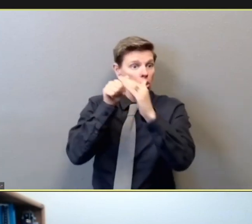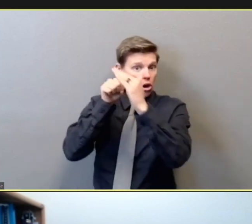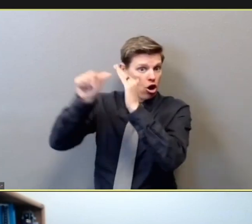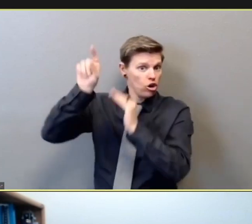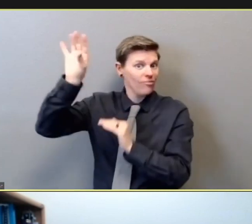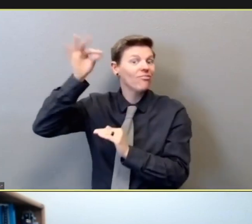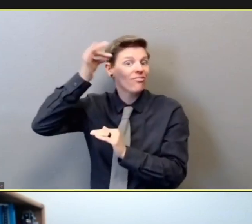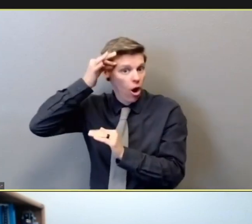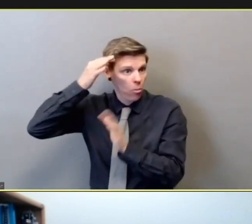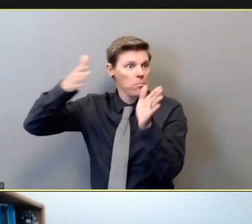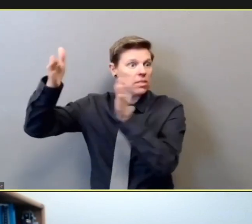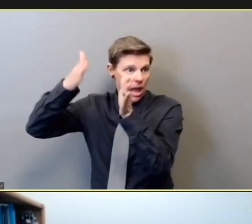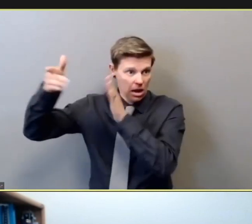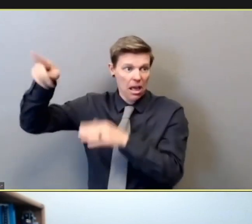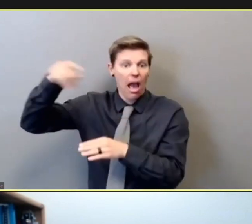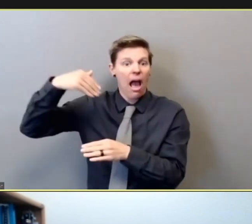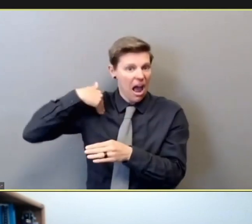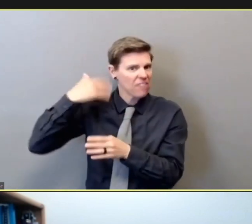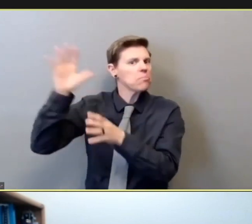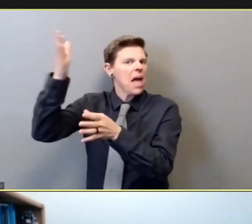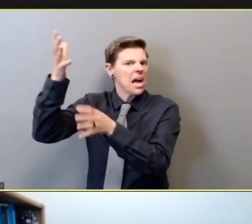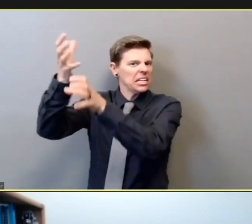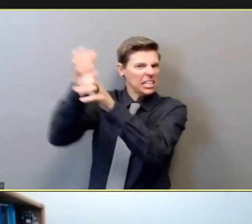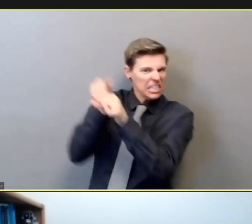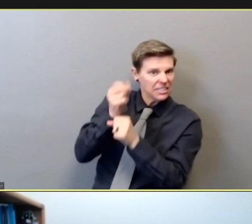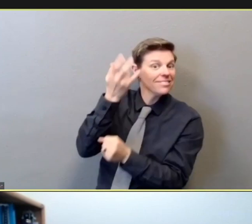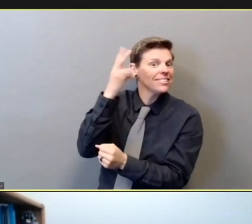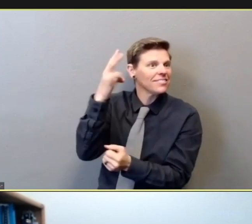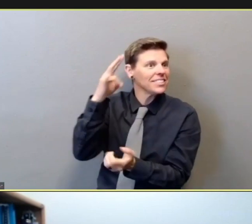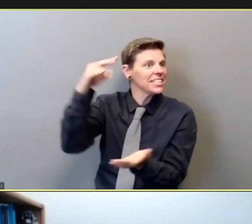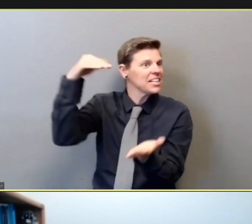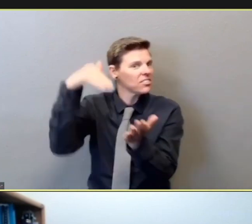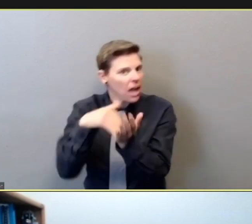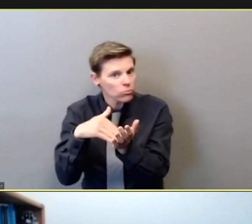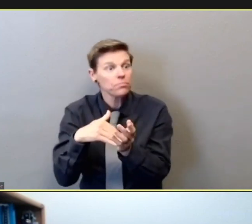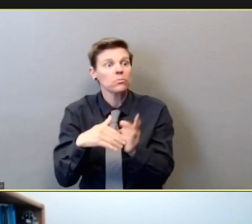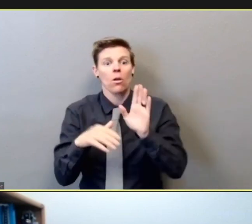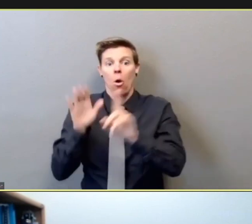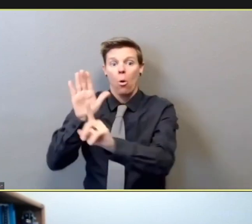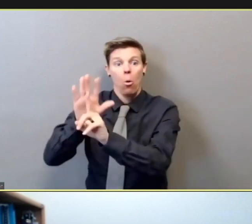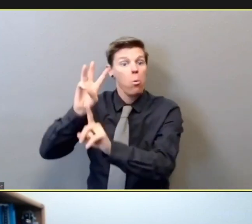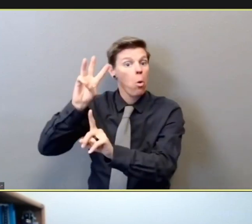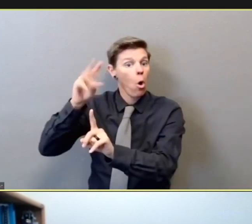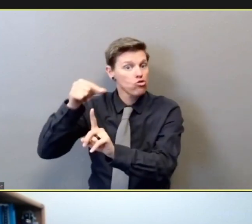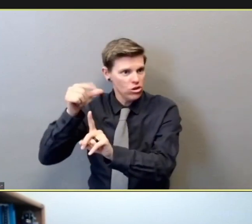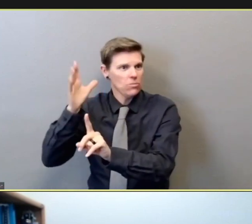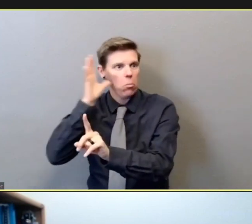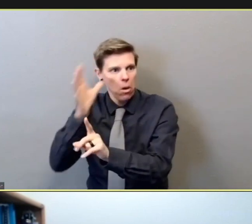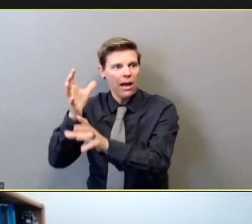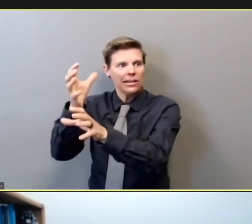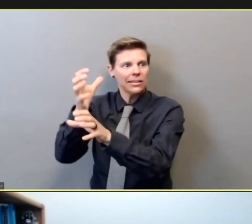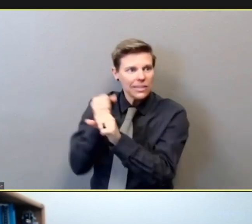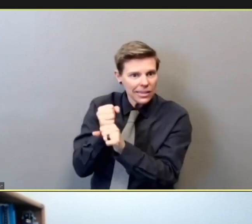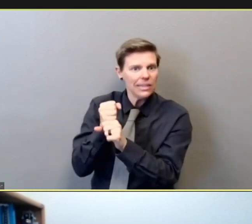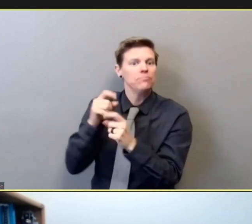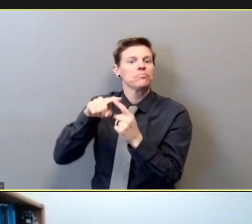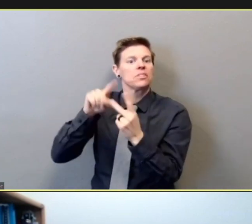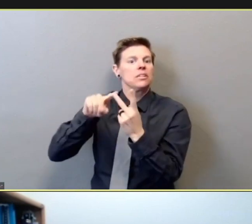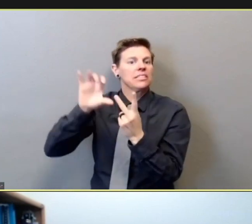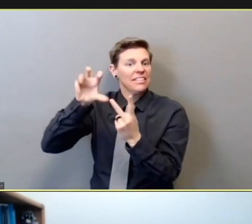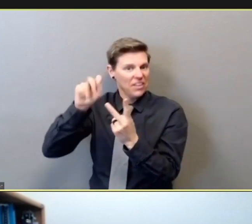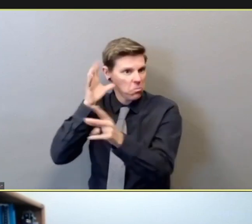so Walgreens is completely on board and CVS is coming on board, as well as Albertsons. So hopefully that answered your